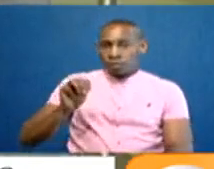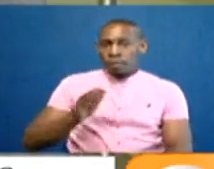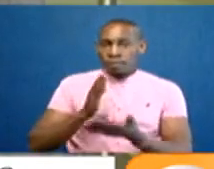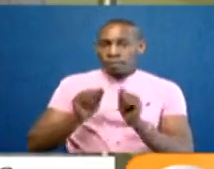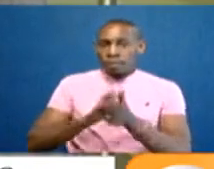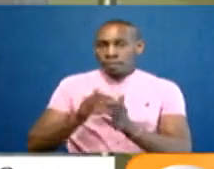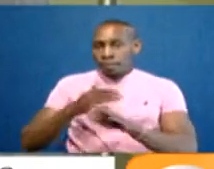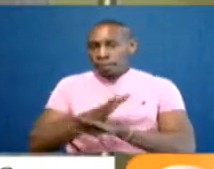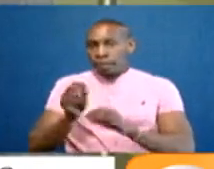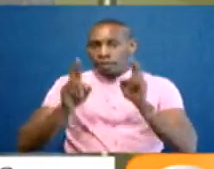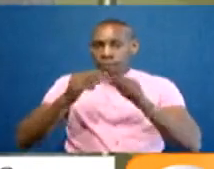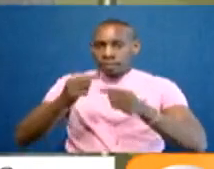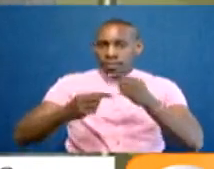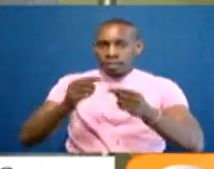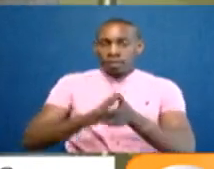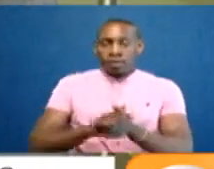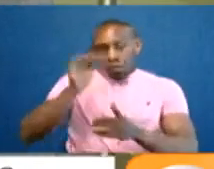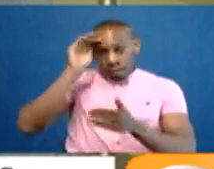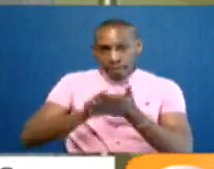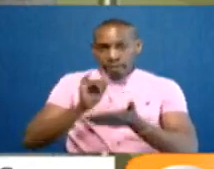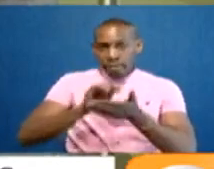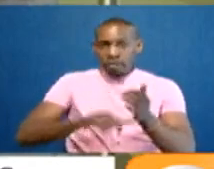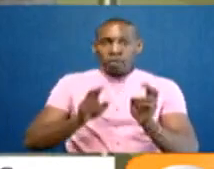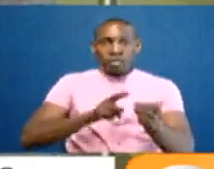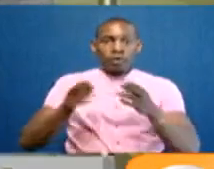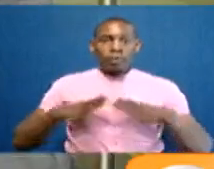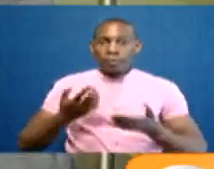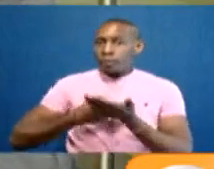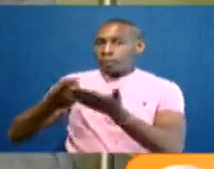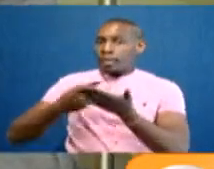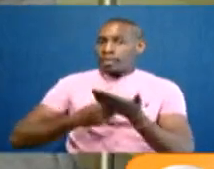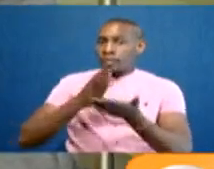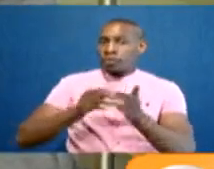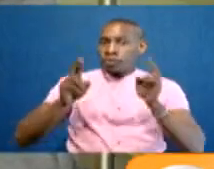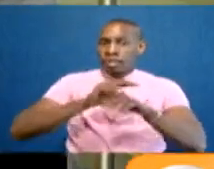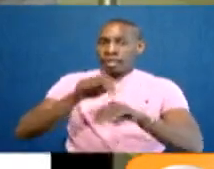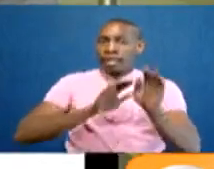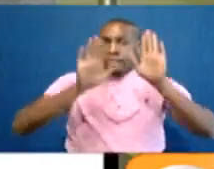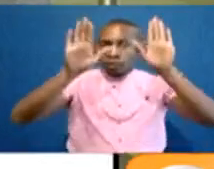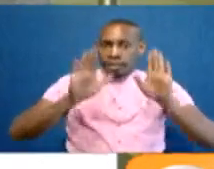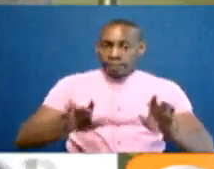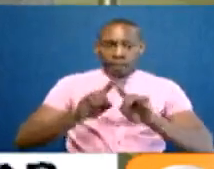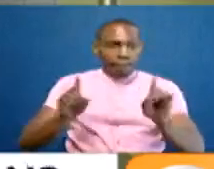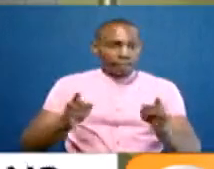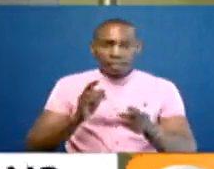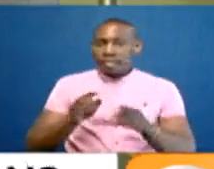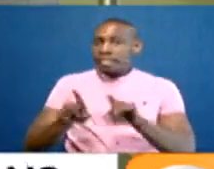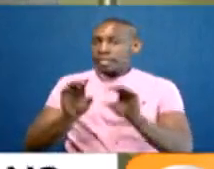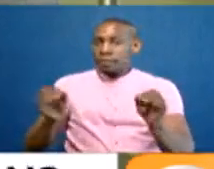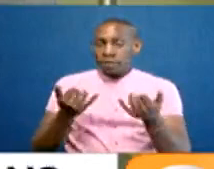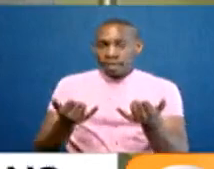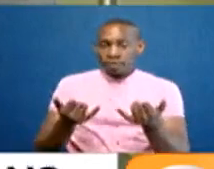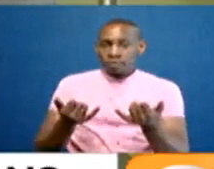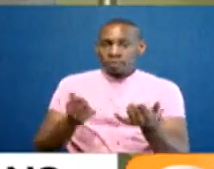be tricked by the trending topics to believing that these are ordinary citizens discussing a real issue of national importance when it isn't. It's what we